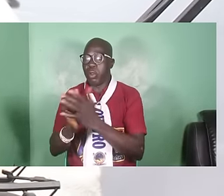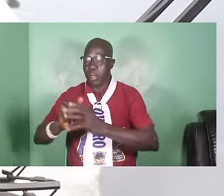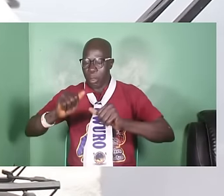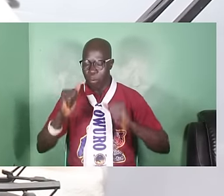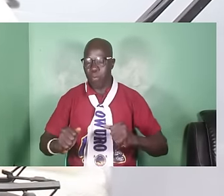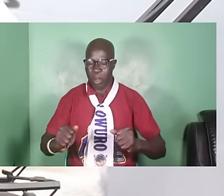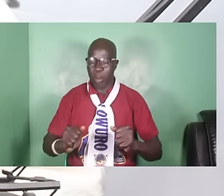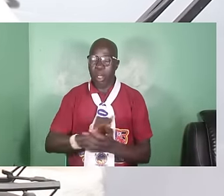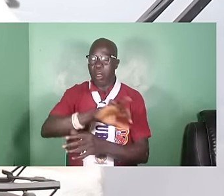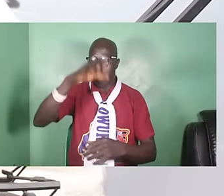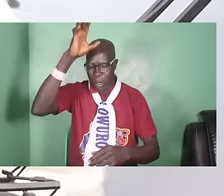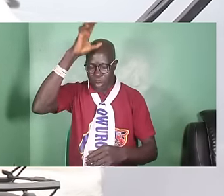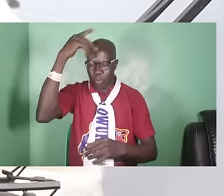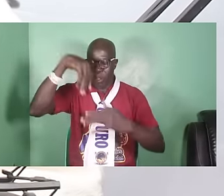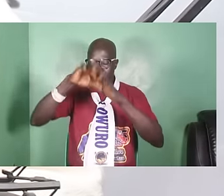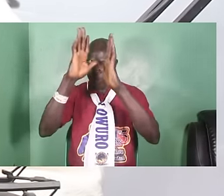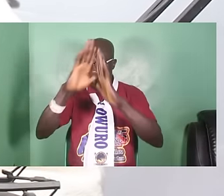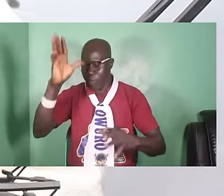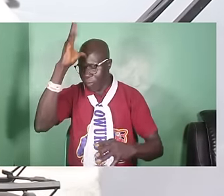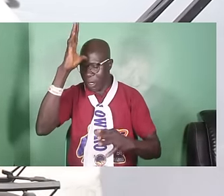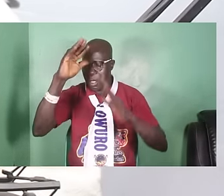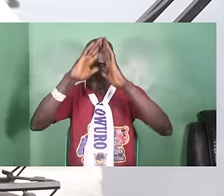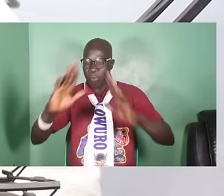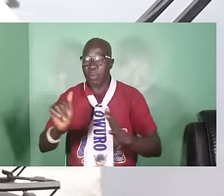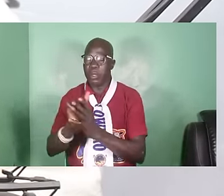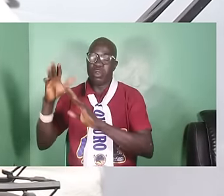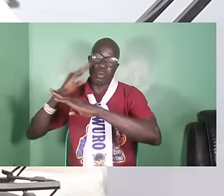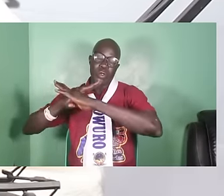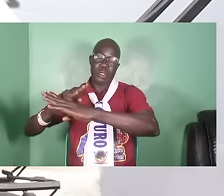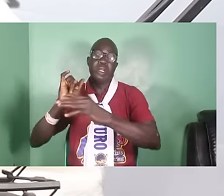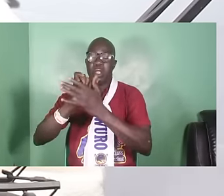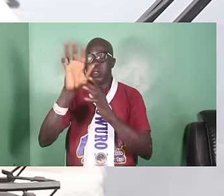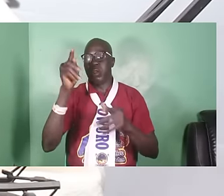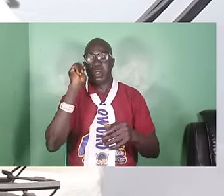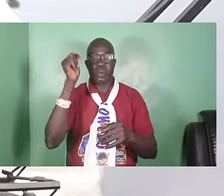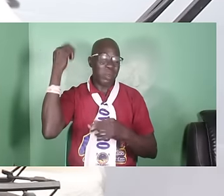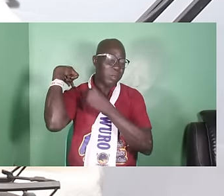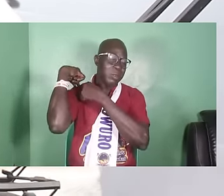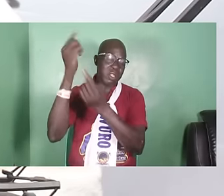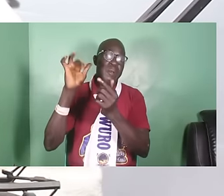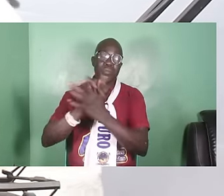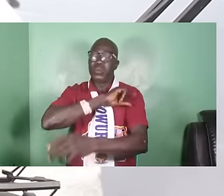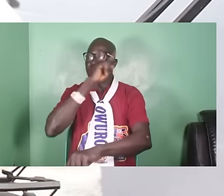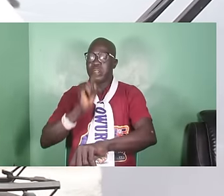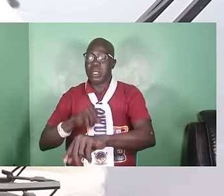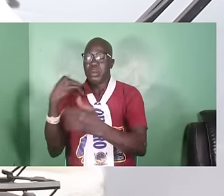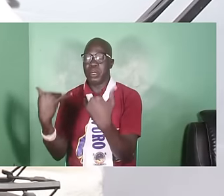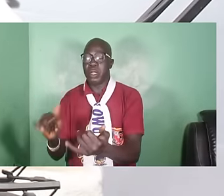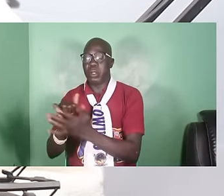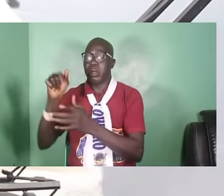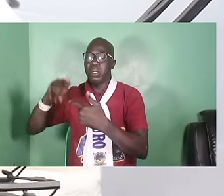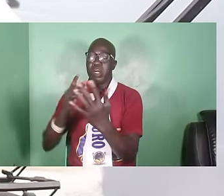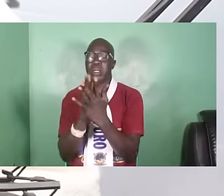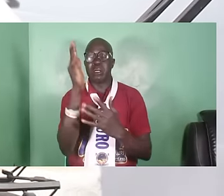Jesus. Every force of giants of your father's family. That lay your testimony for a very long time. I